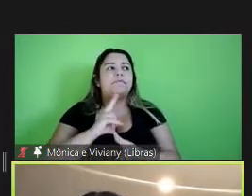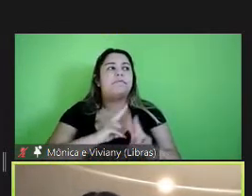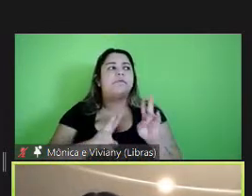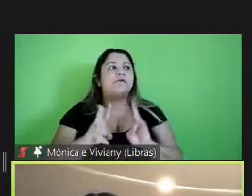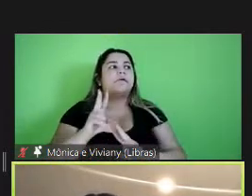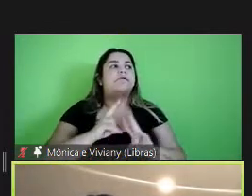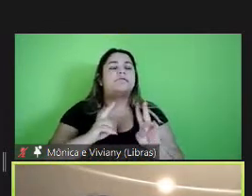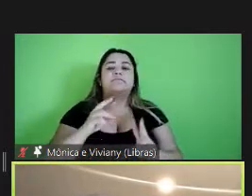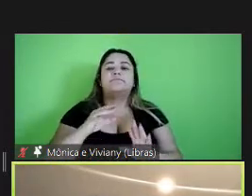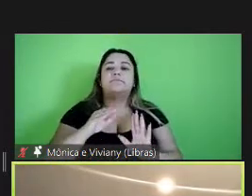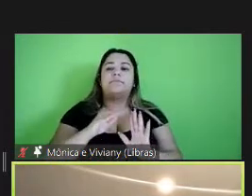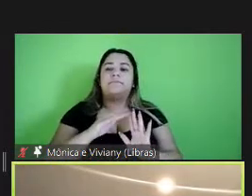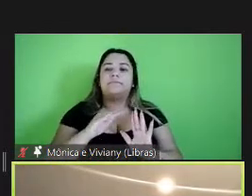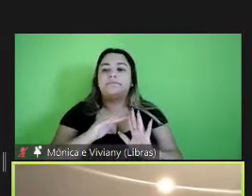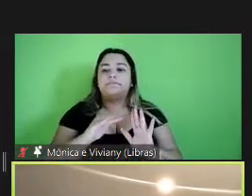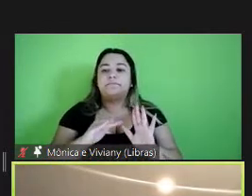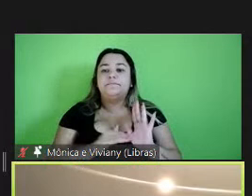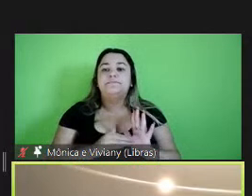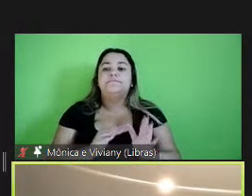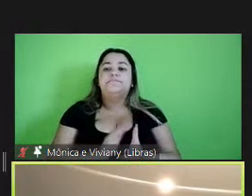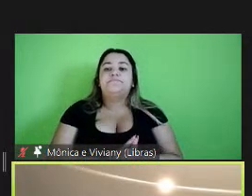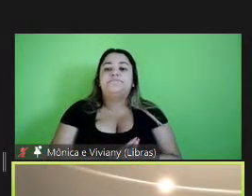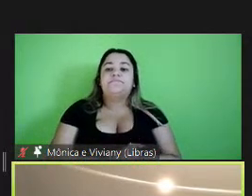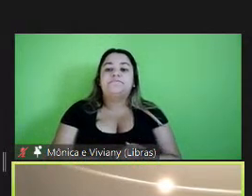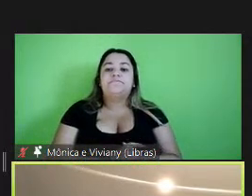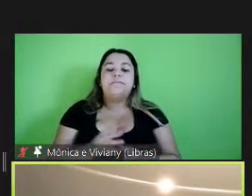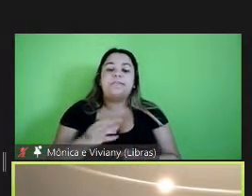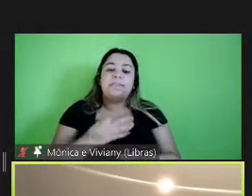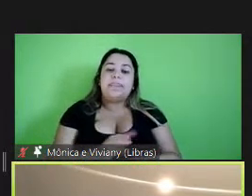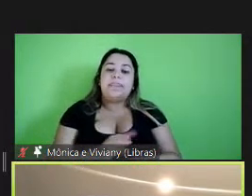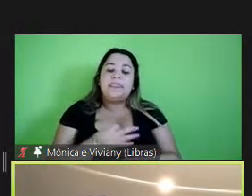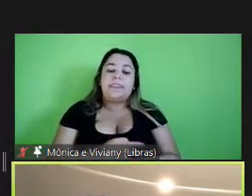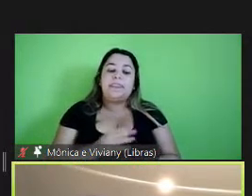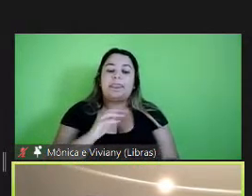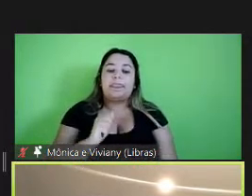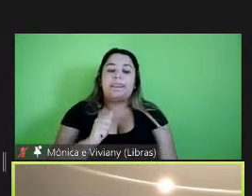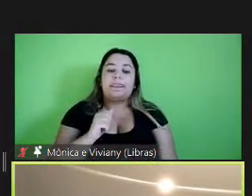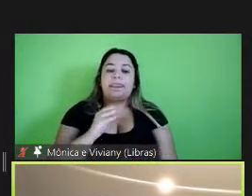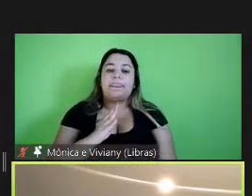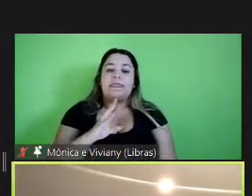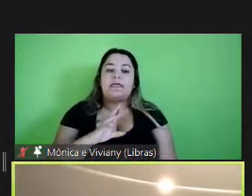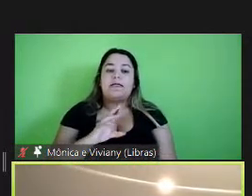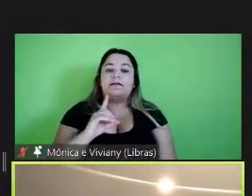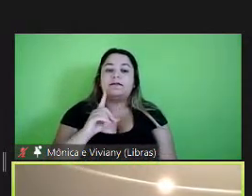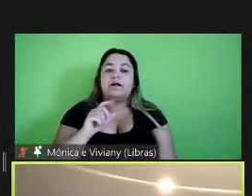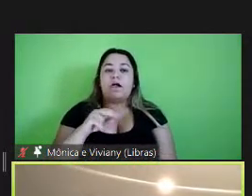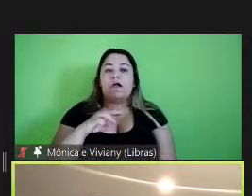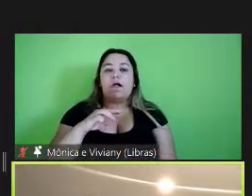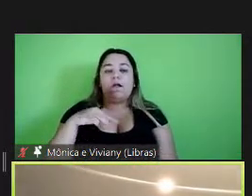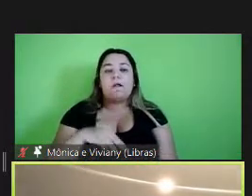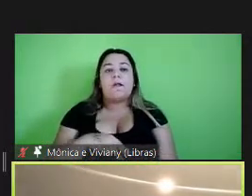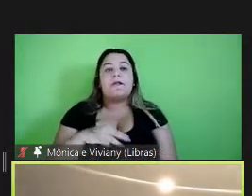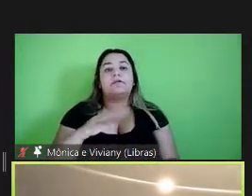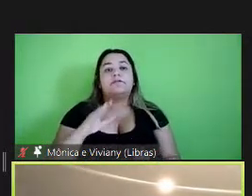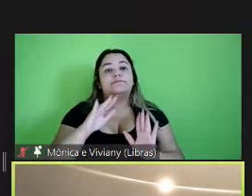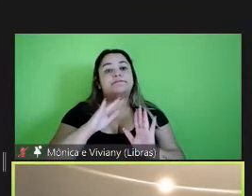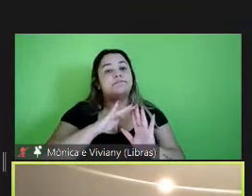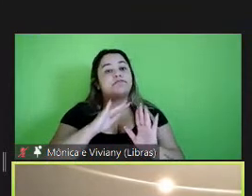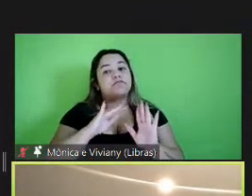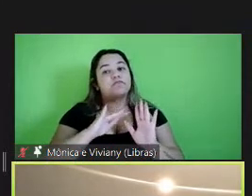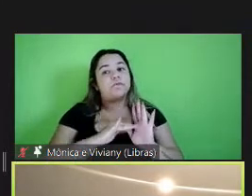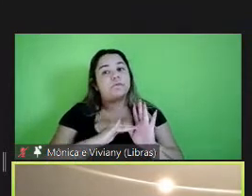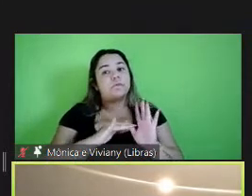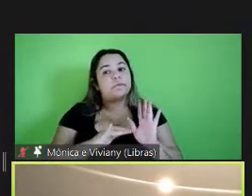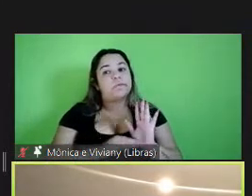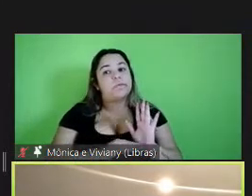it was about testing out these new approaches as well. And I think from the start, in terms of a whole system approach, we wanted to look with very much